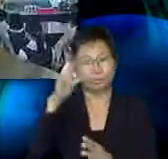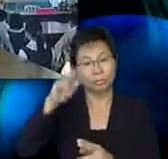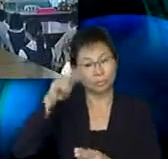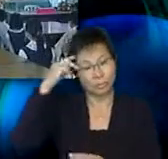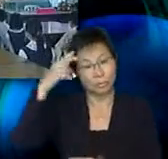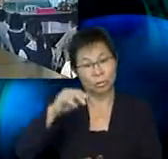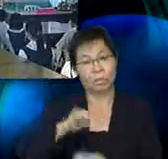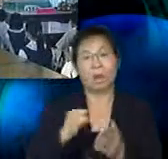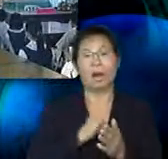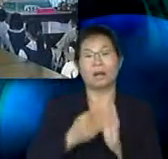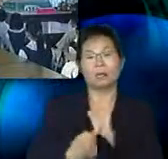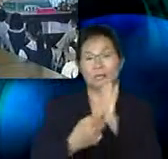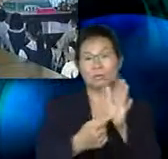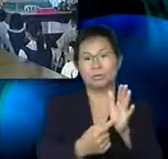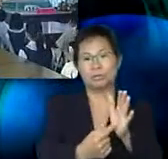I'll show it to you.